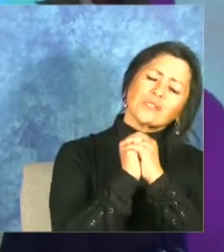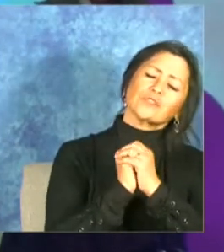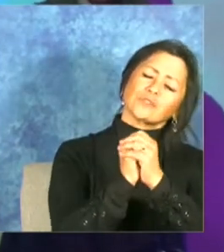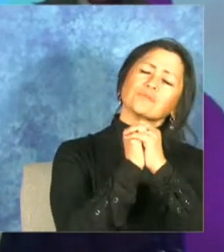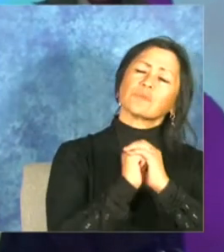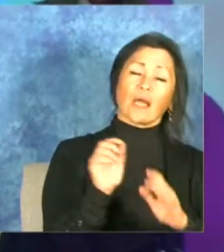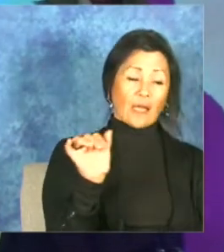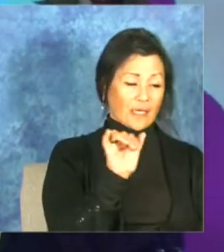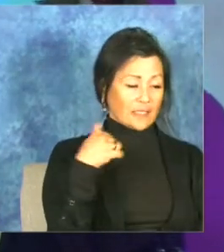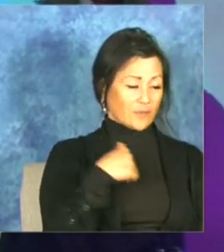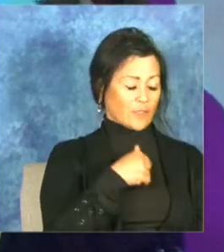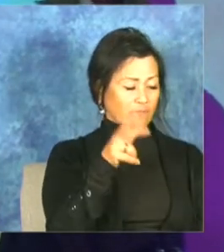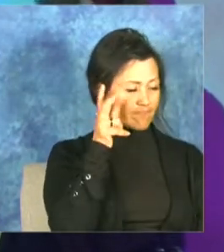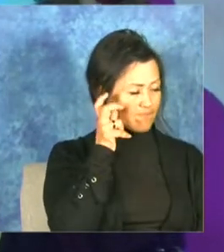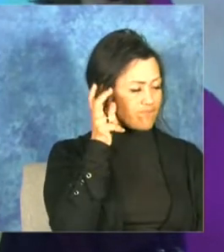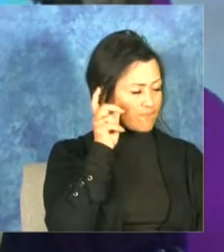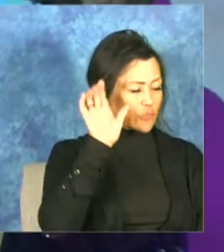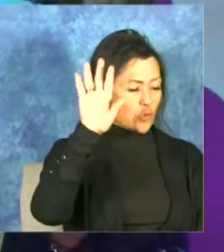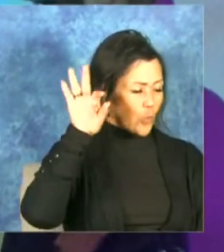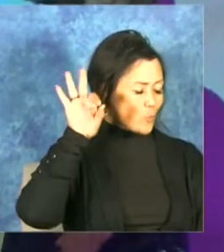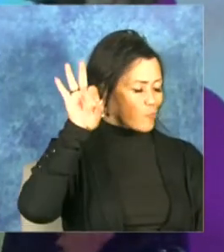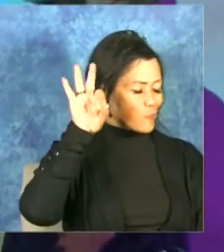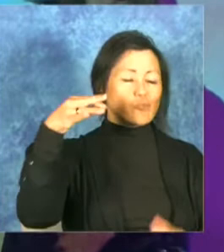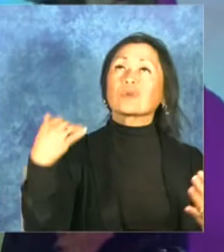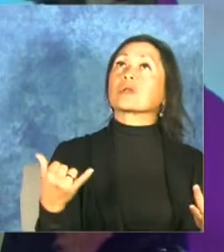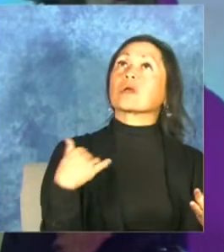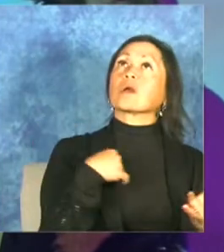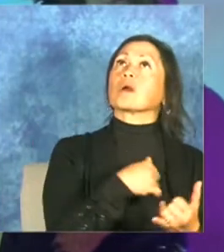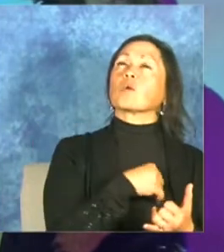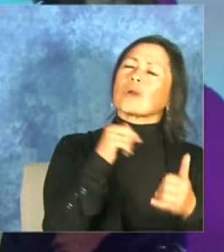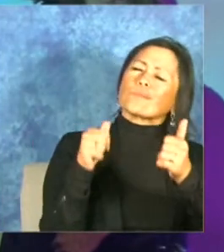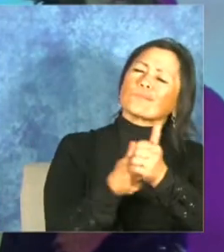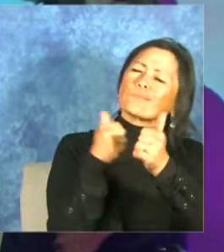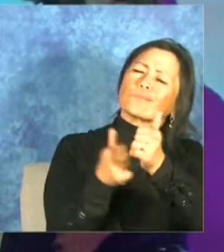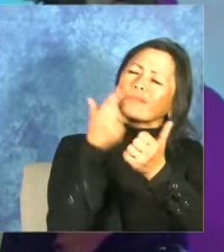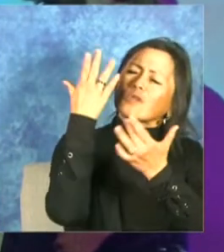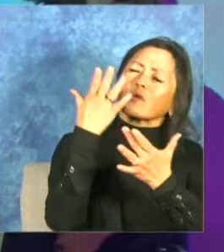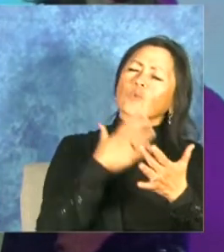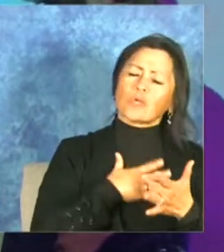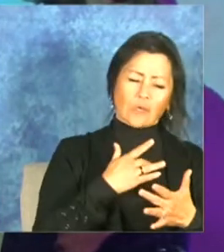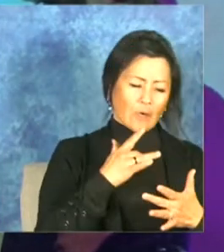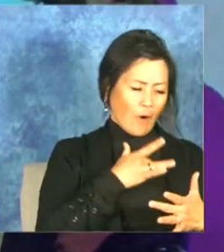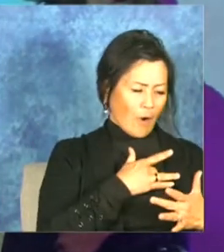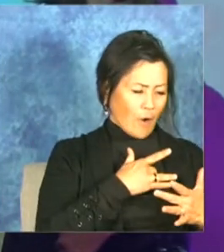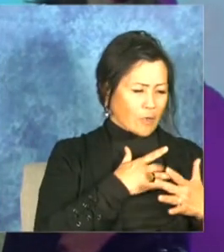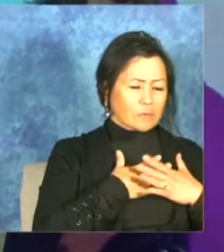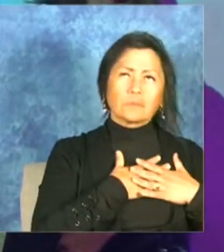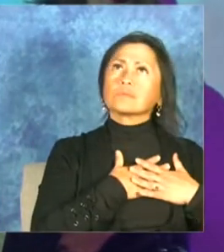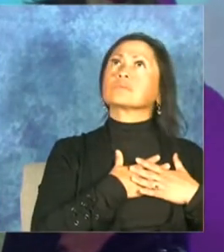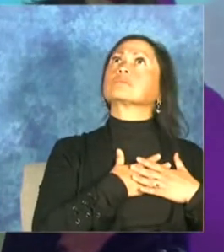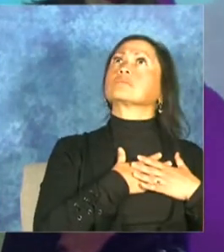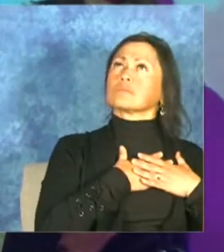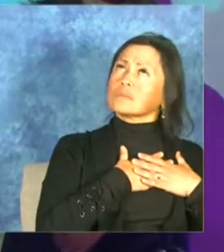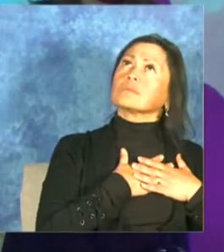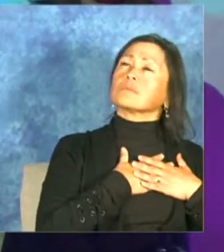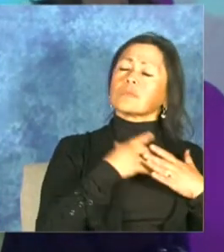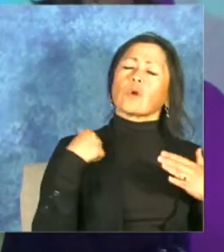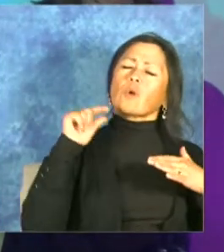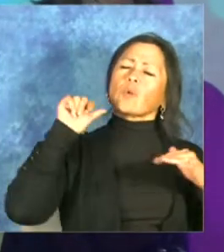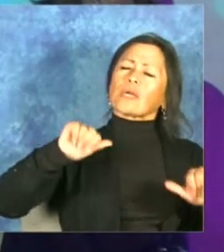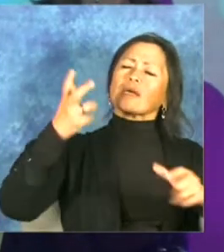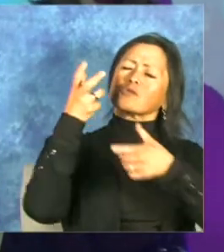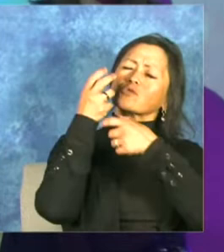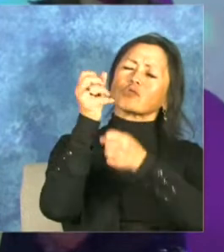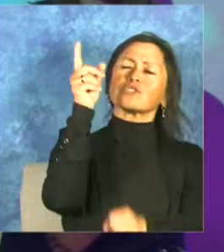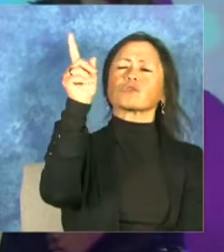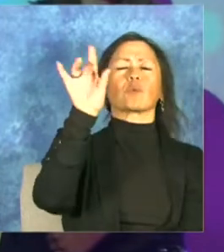that as we hear your word today, we go after you, we're stirred by the fact that we can trust you,